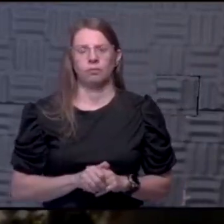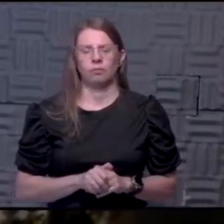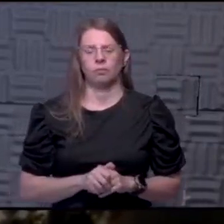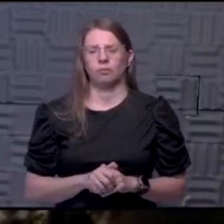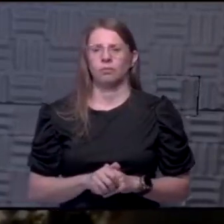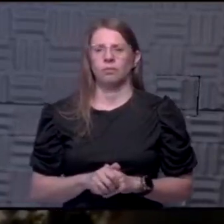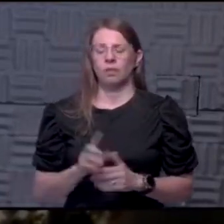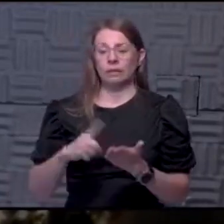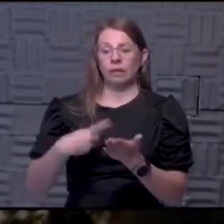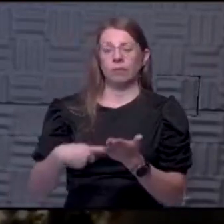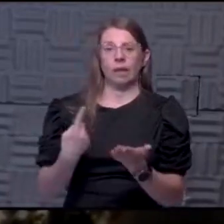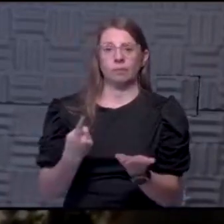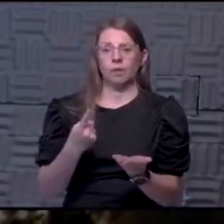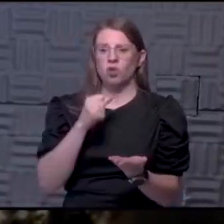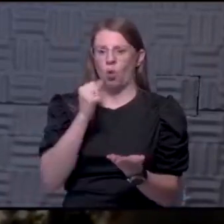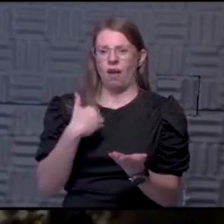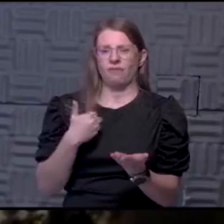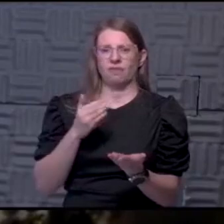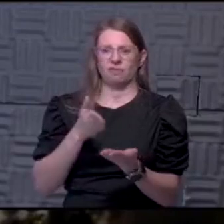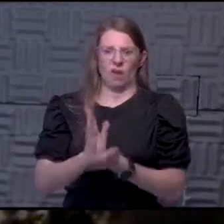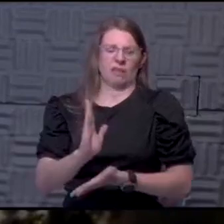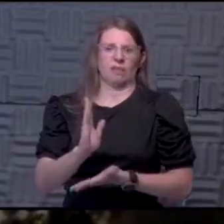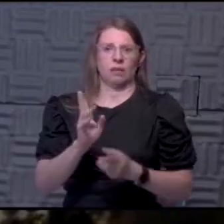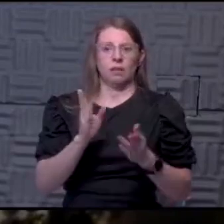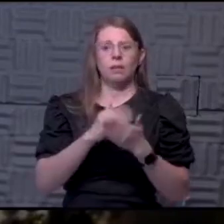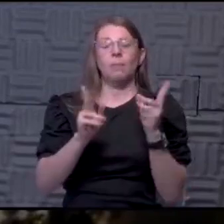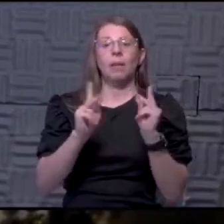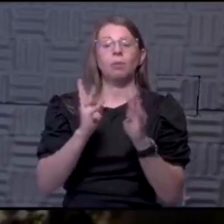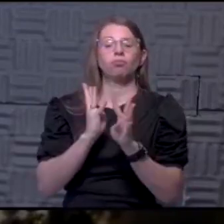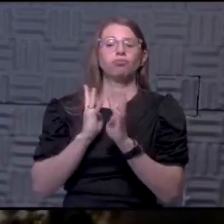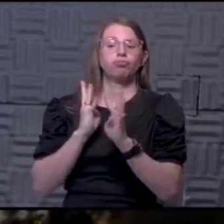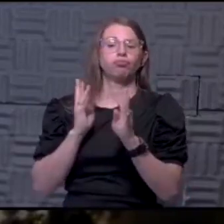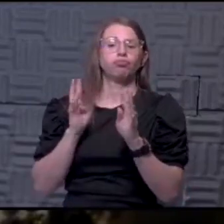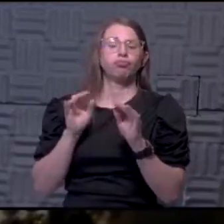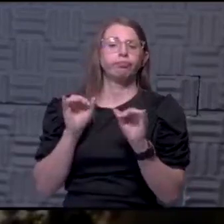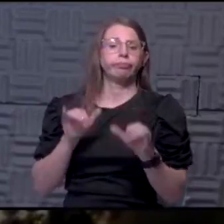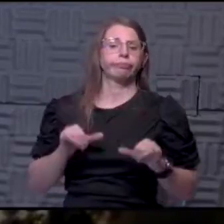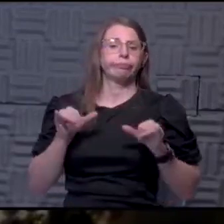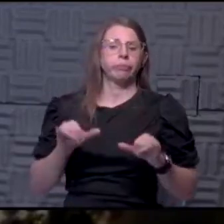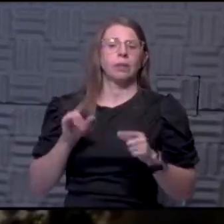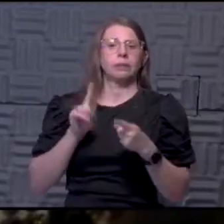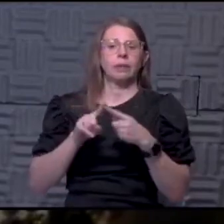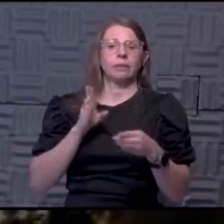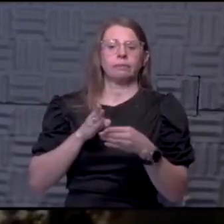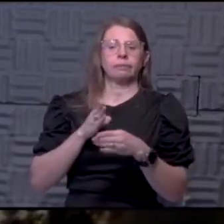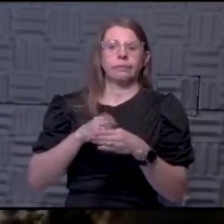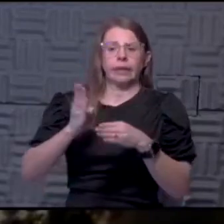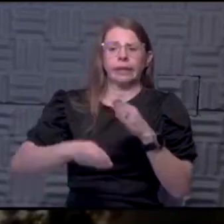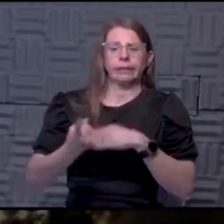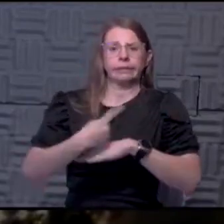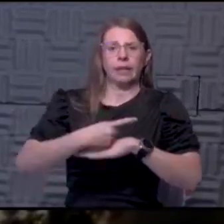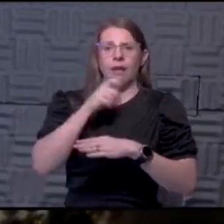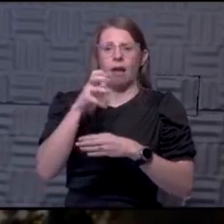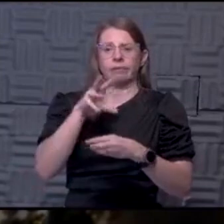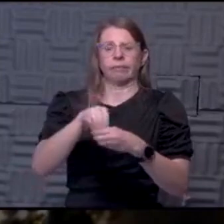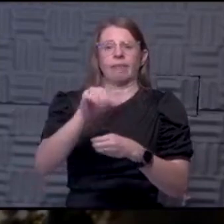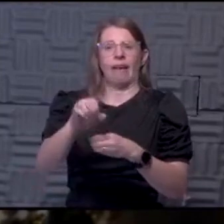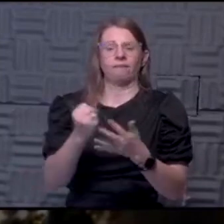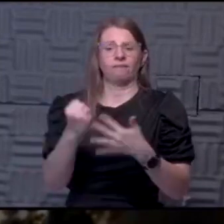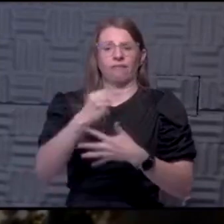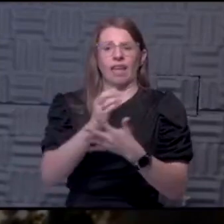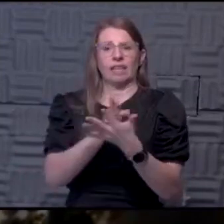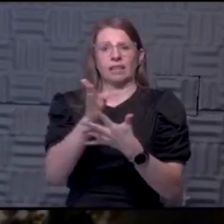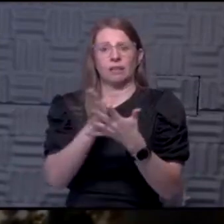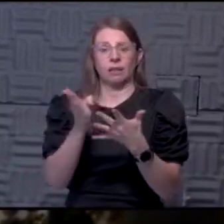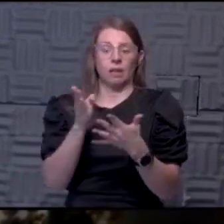And sometimes they don't have even that right. There are people that have hung around vaccination sites toward the end of the day, and even though they weren't in that particular phase, because it was the end